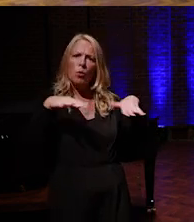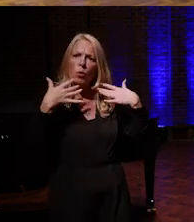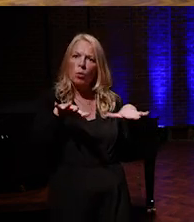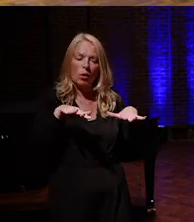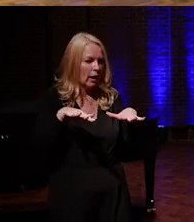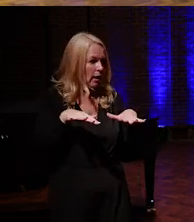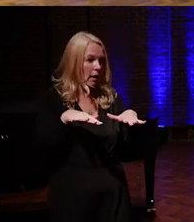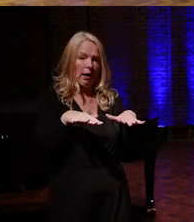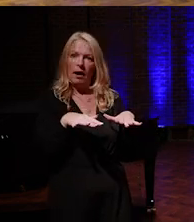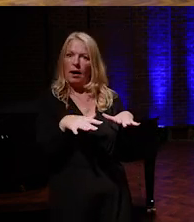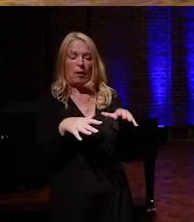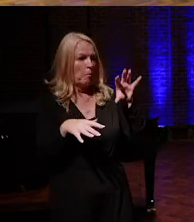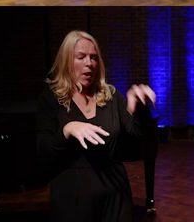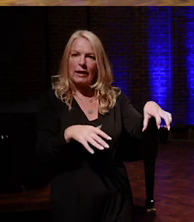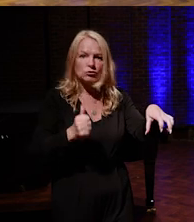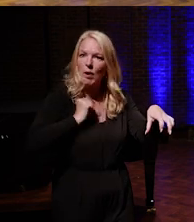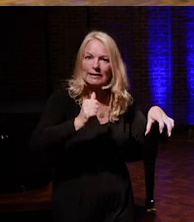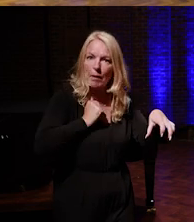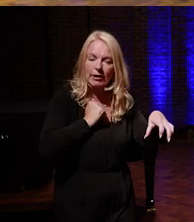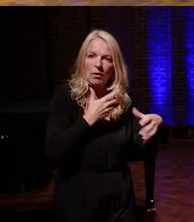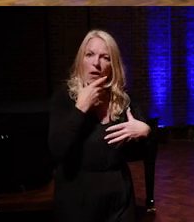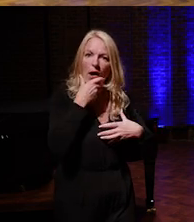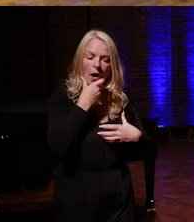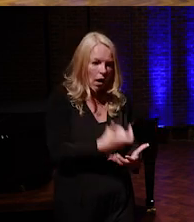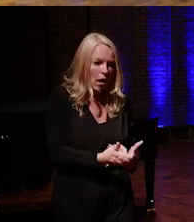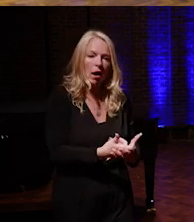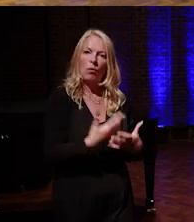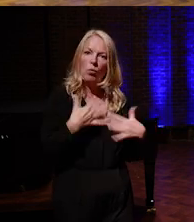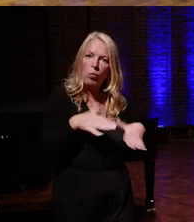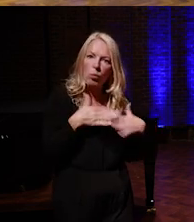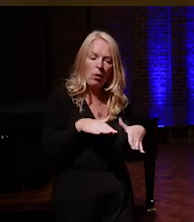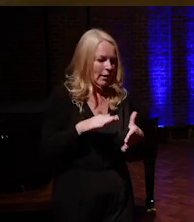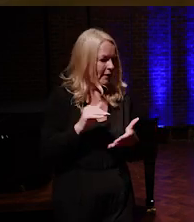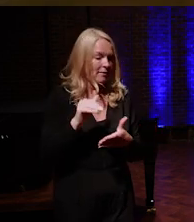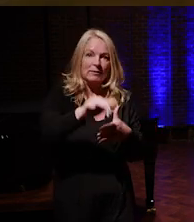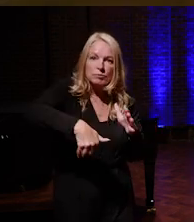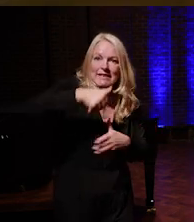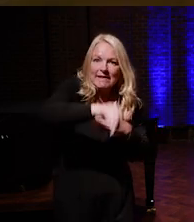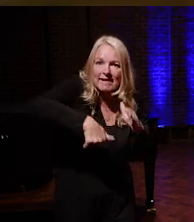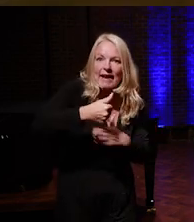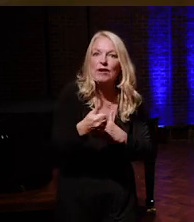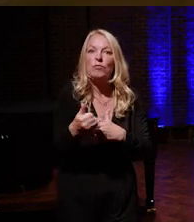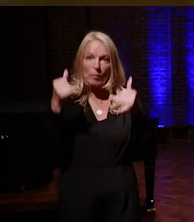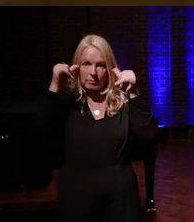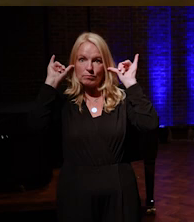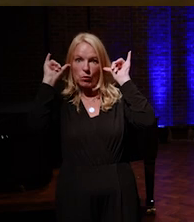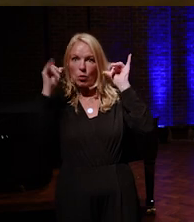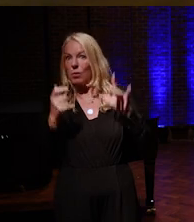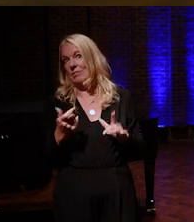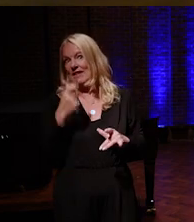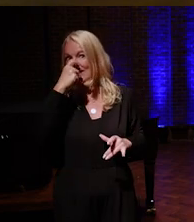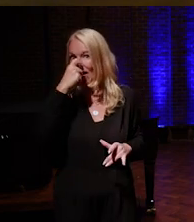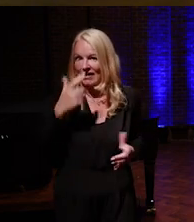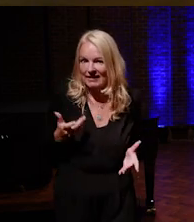unexpected of places. And if you can learn to find enjoyment digging through animal dung for these beautiful blue dung beetles,